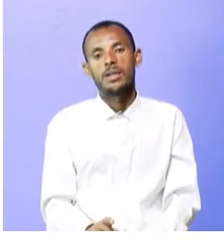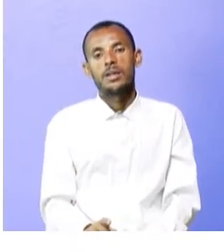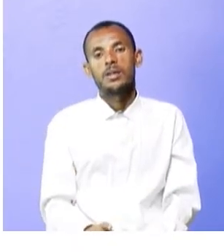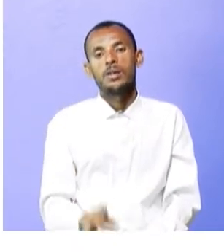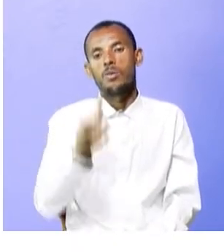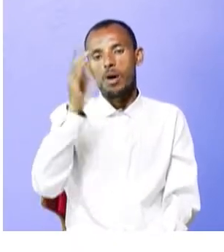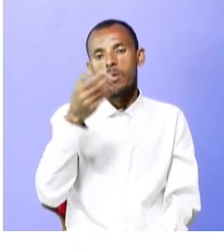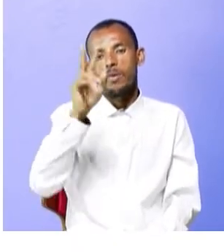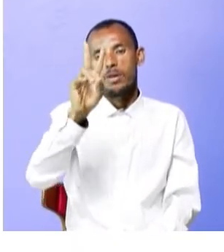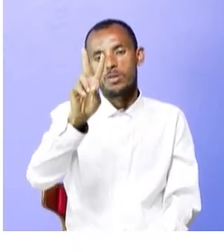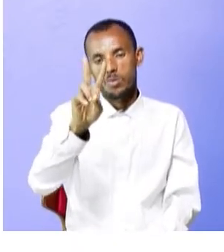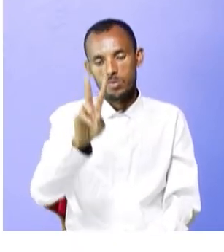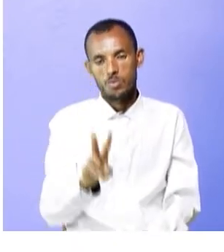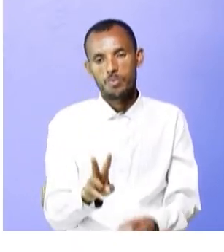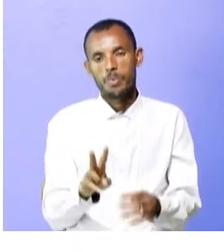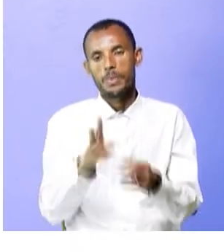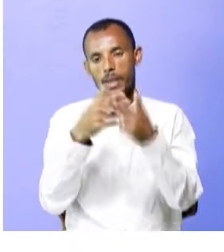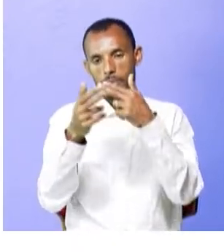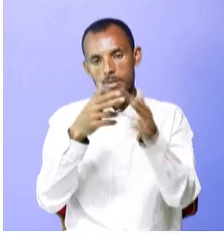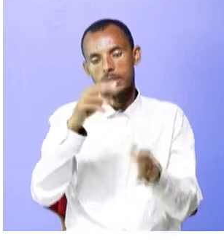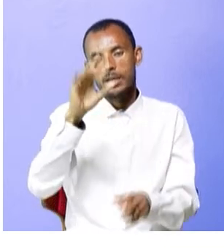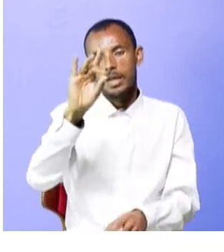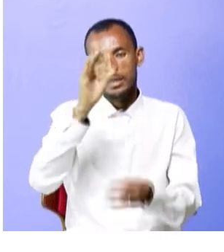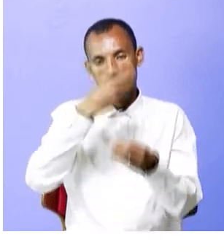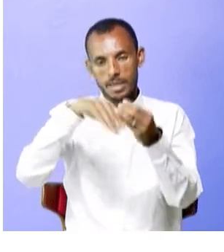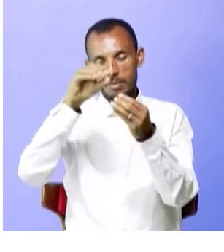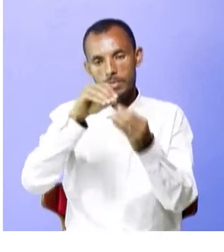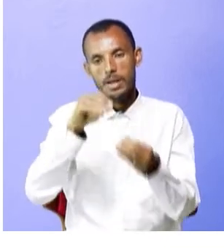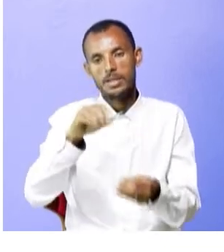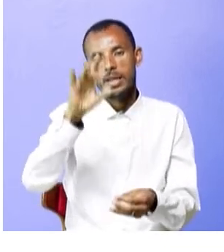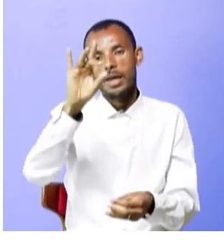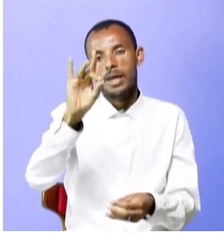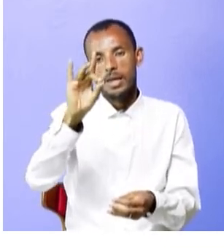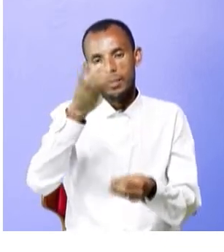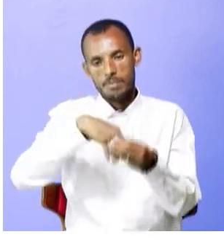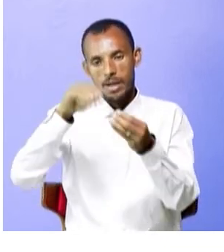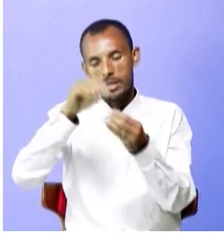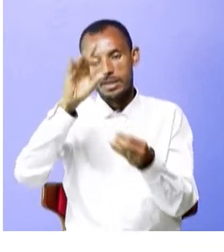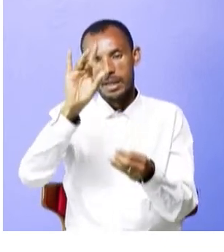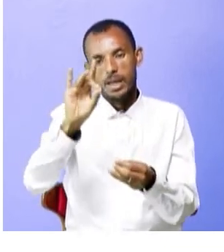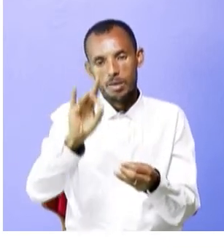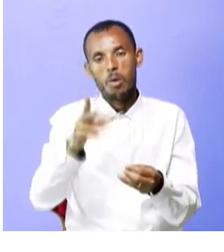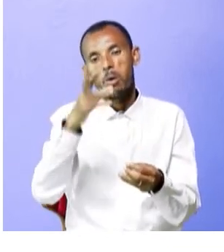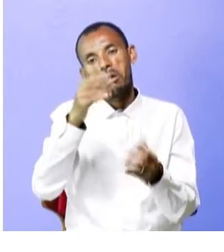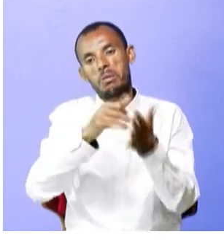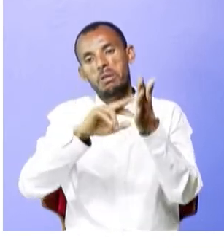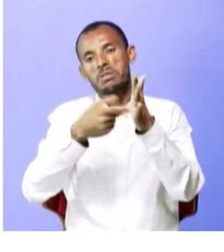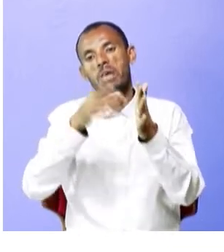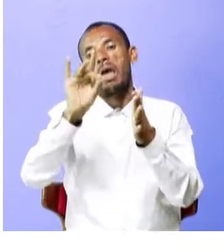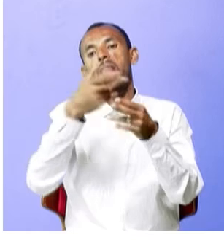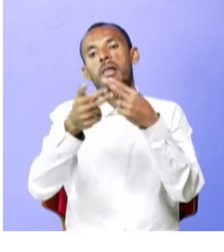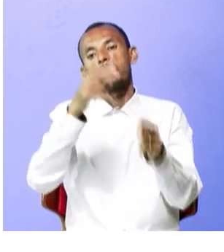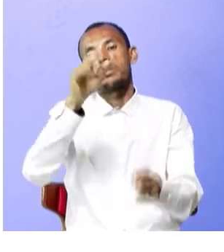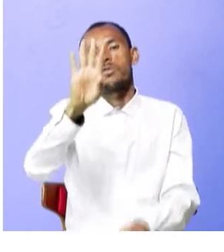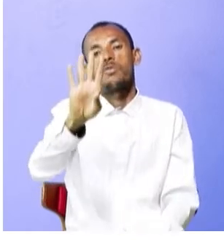of 8 centimeter plus 8 centimeter, or you can make it 8 times 4. Okay,